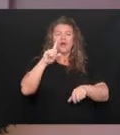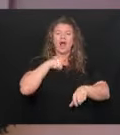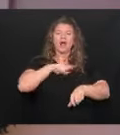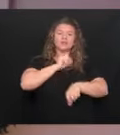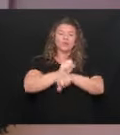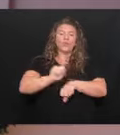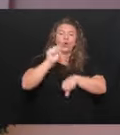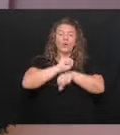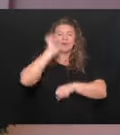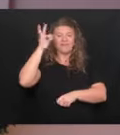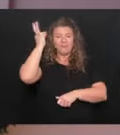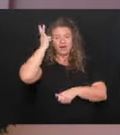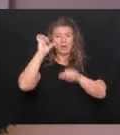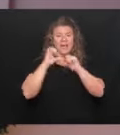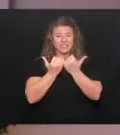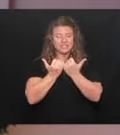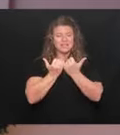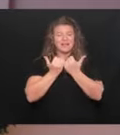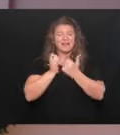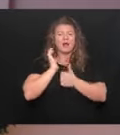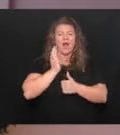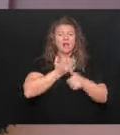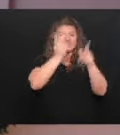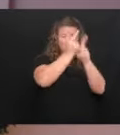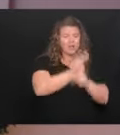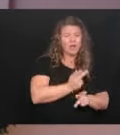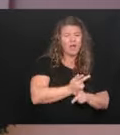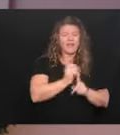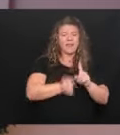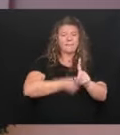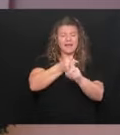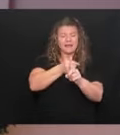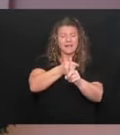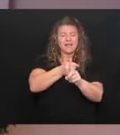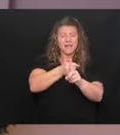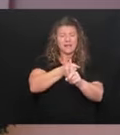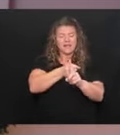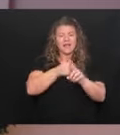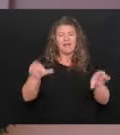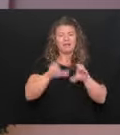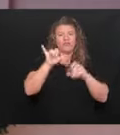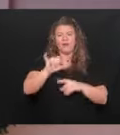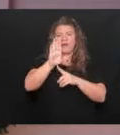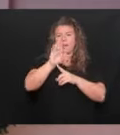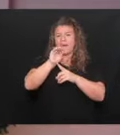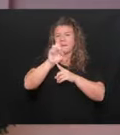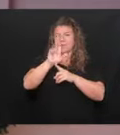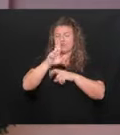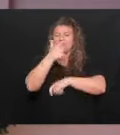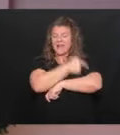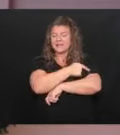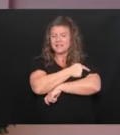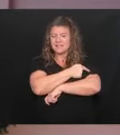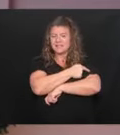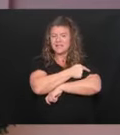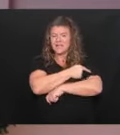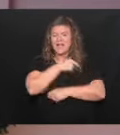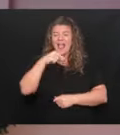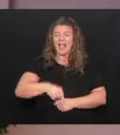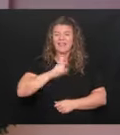federal agencies to look at the impact of doing those booster vaccines. And this